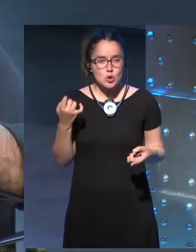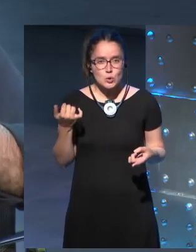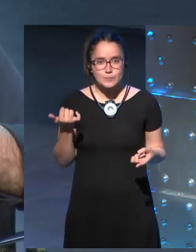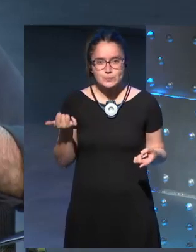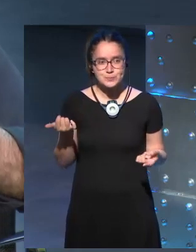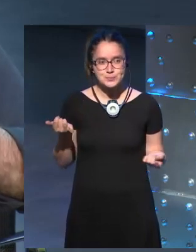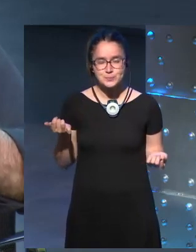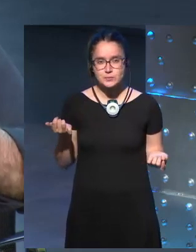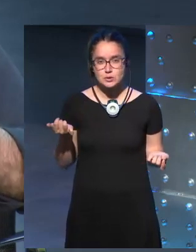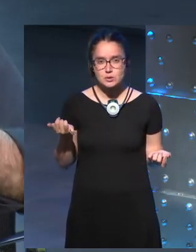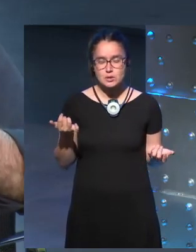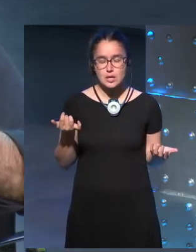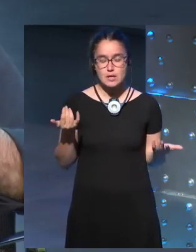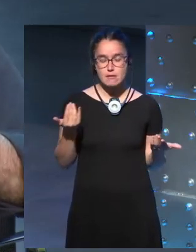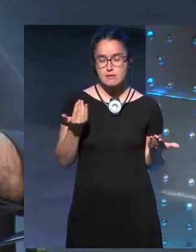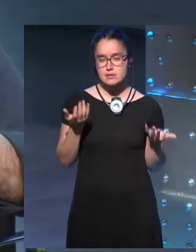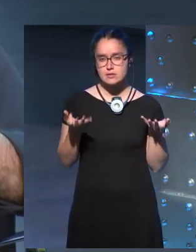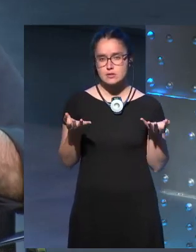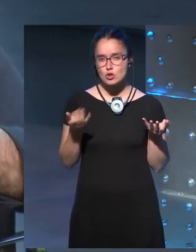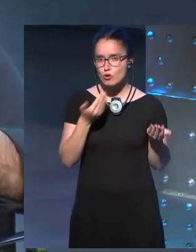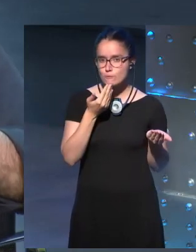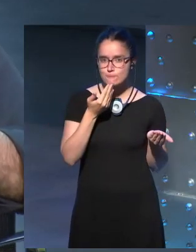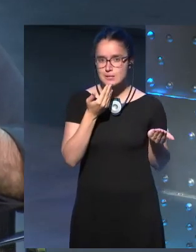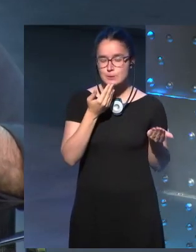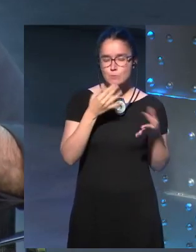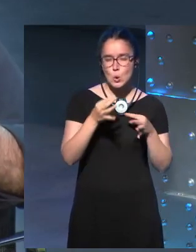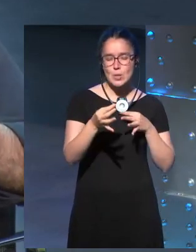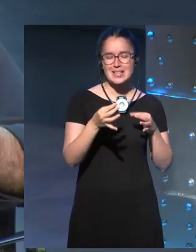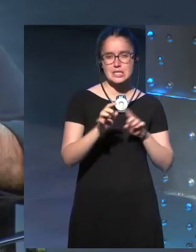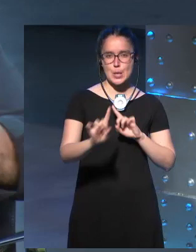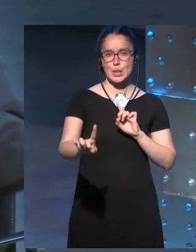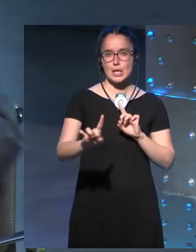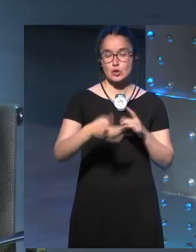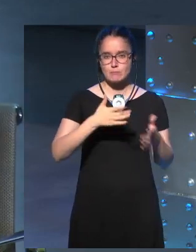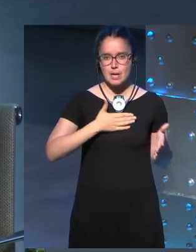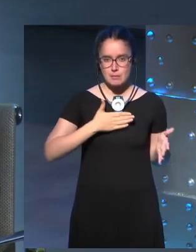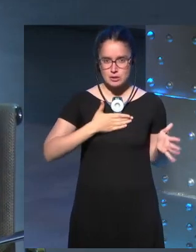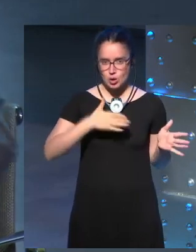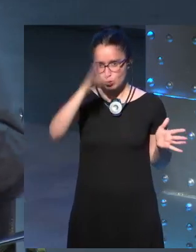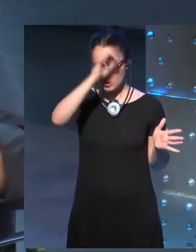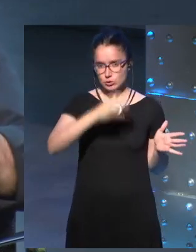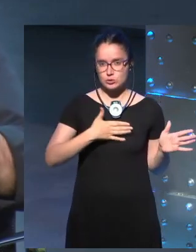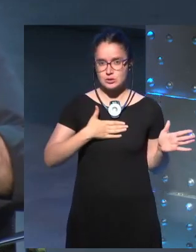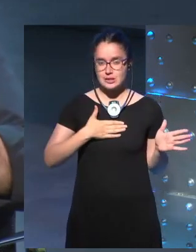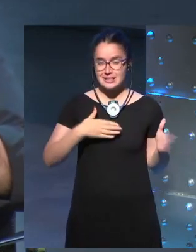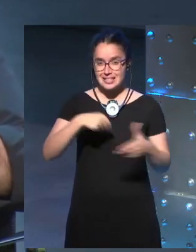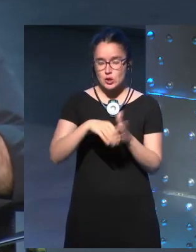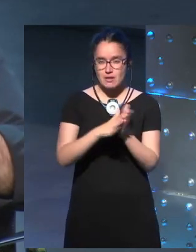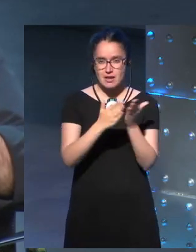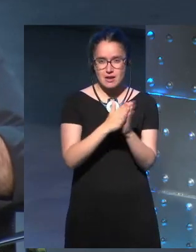composure with Zidane, a kind of measure and a distance, which for me, in the book I talk about